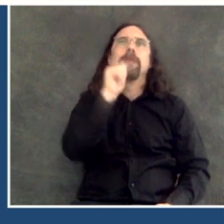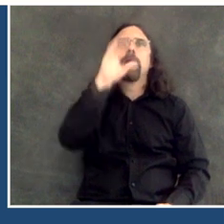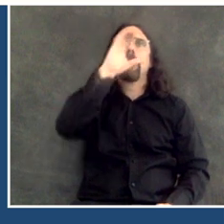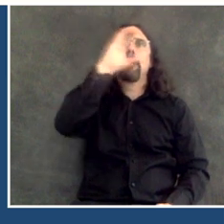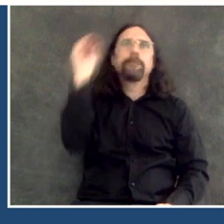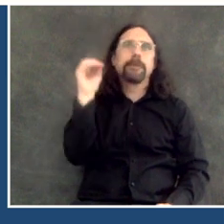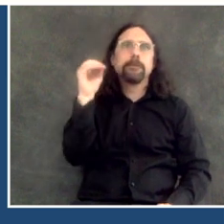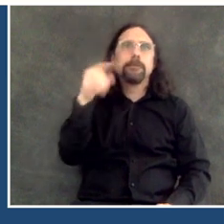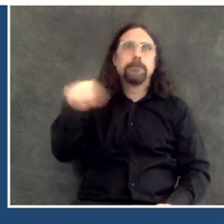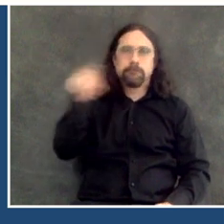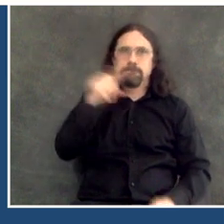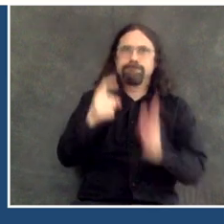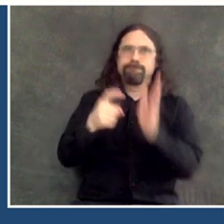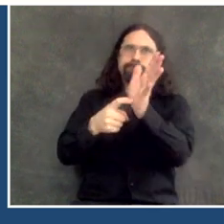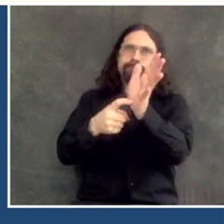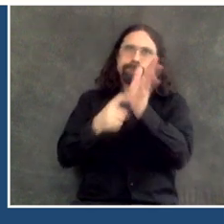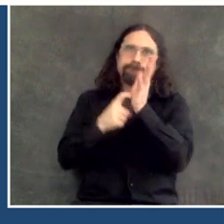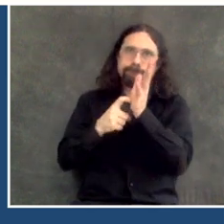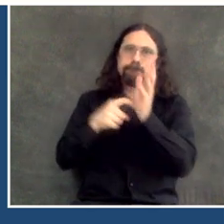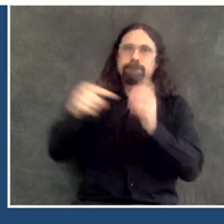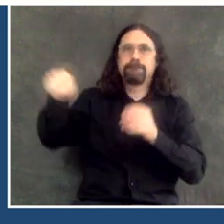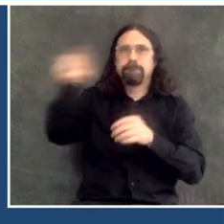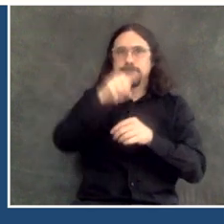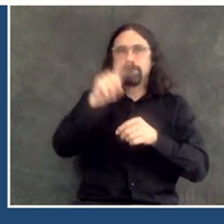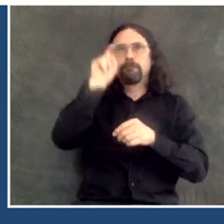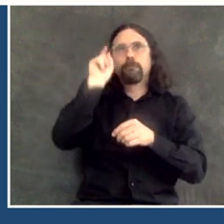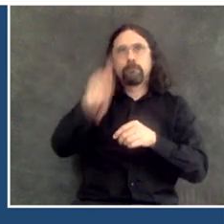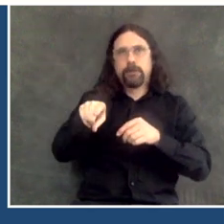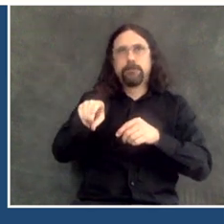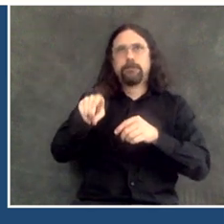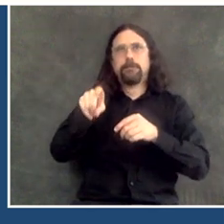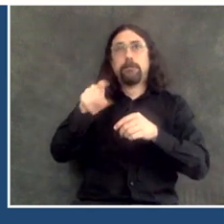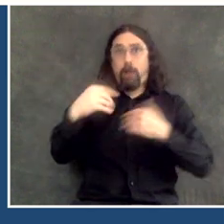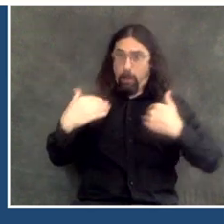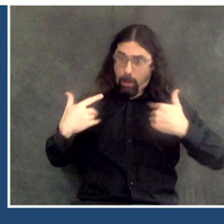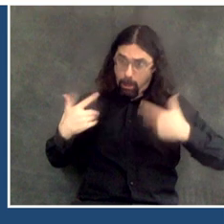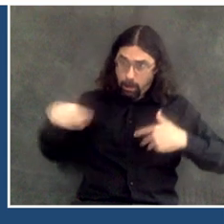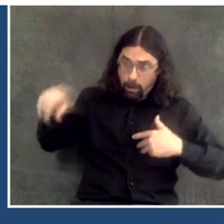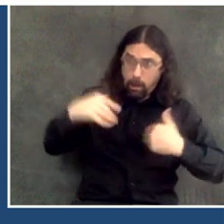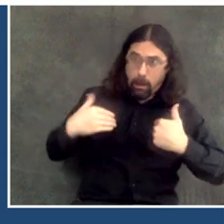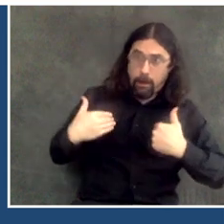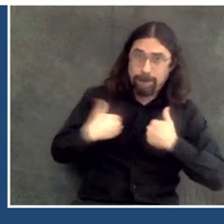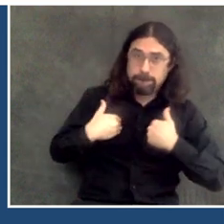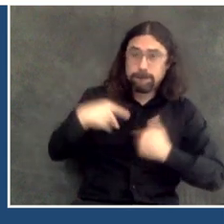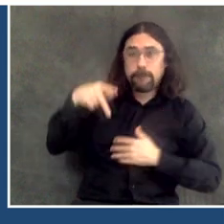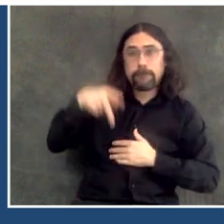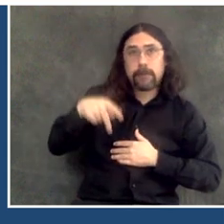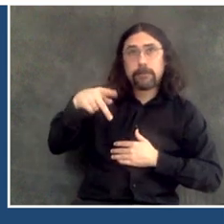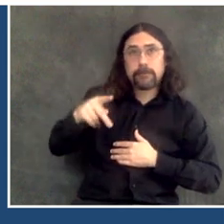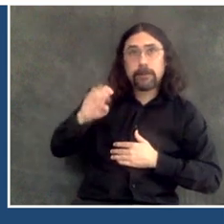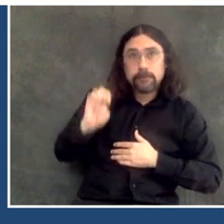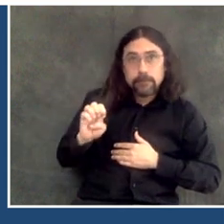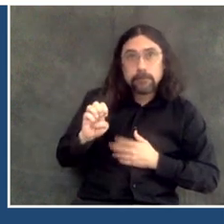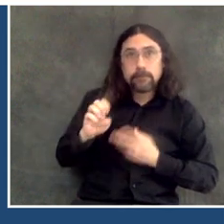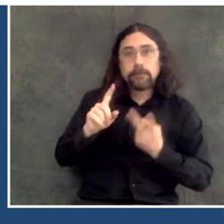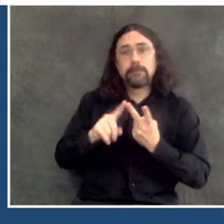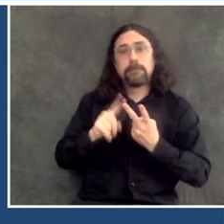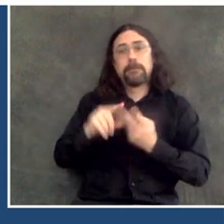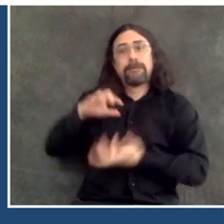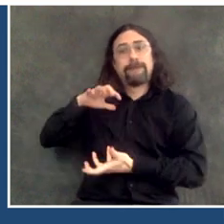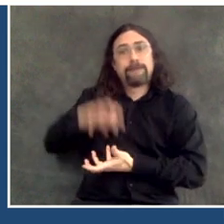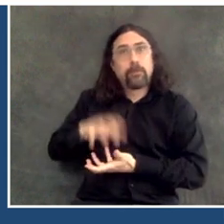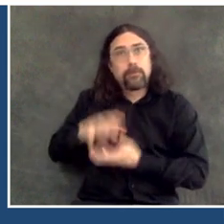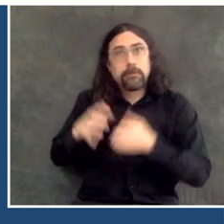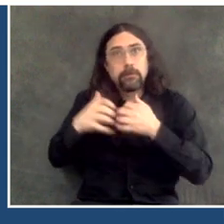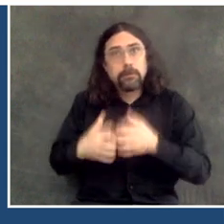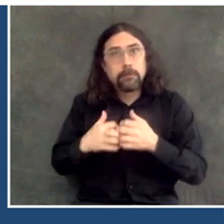PPEs. We're waiting for all the details, but I want to be crystal clear. This is exactly the kind of thing we need. In fact,